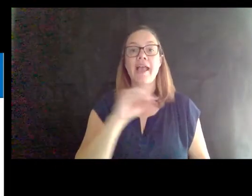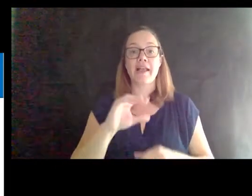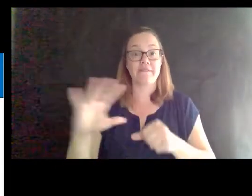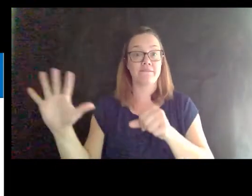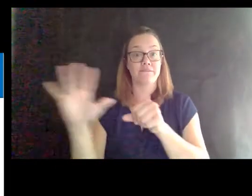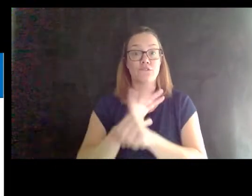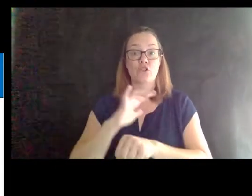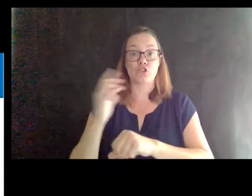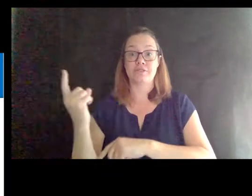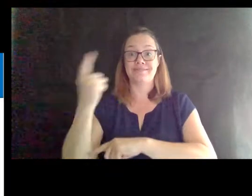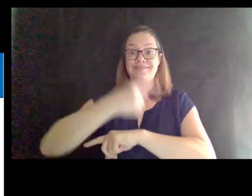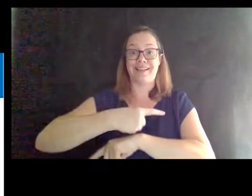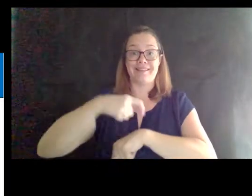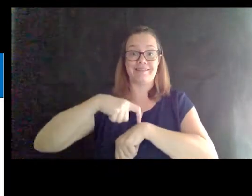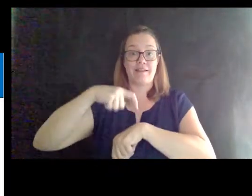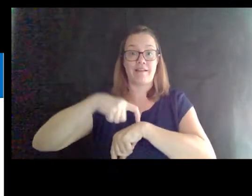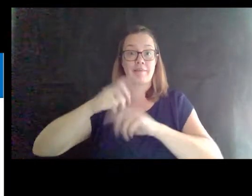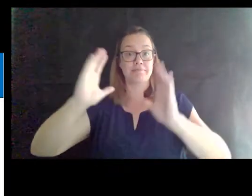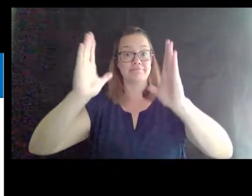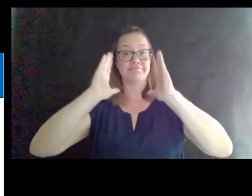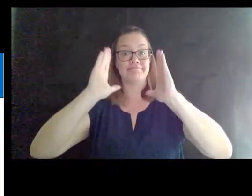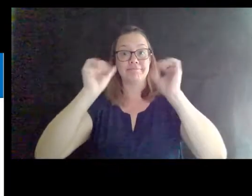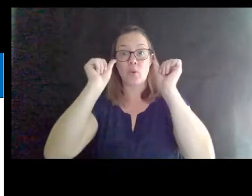full daytime alertness.